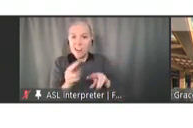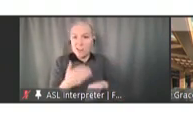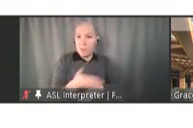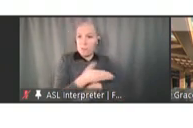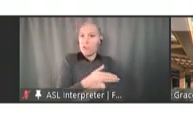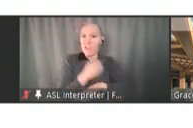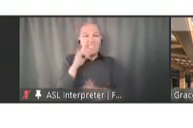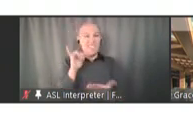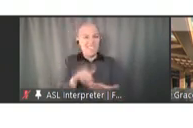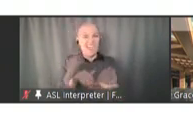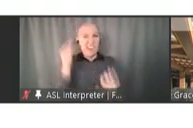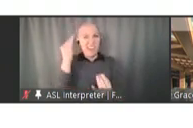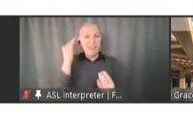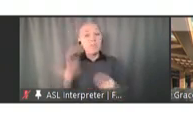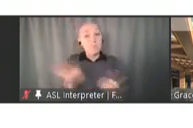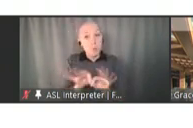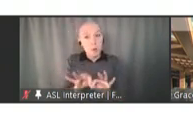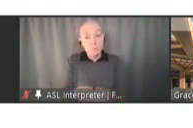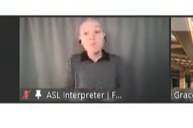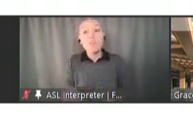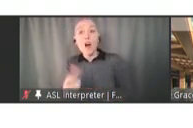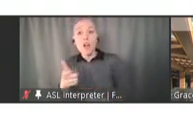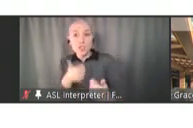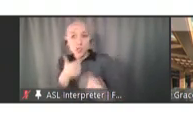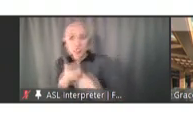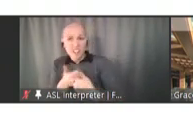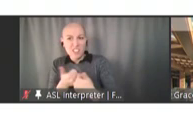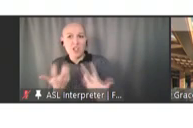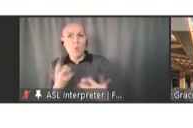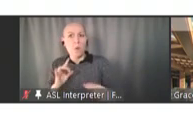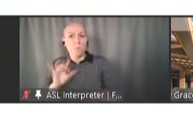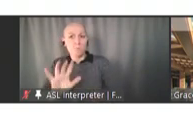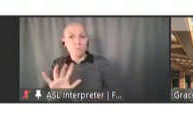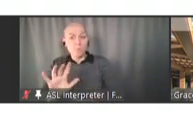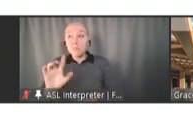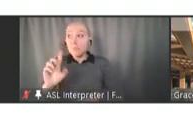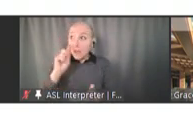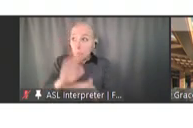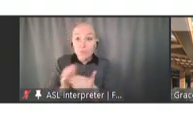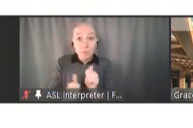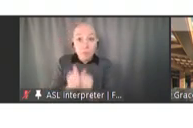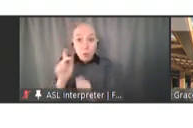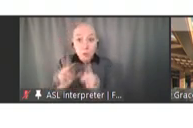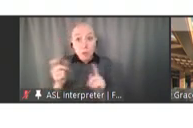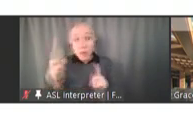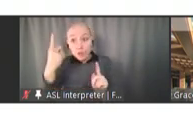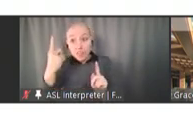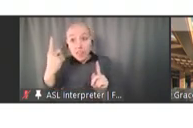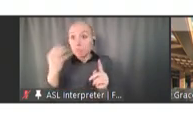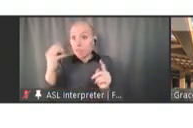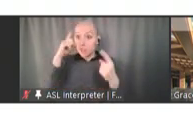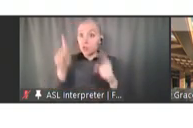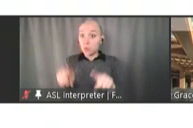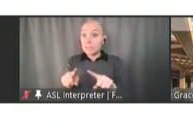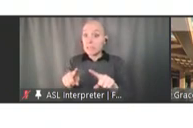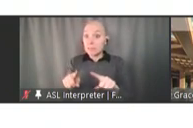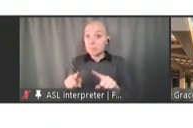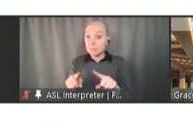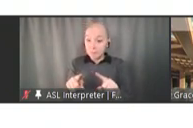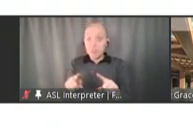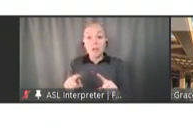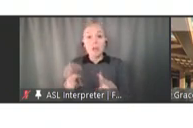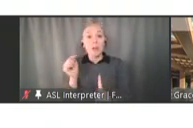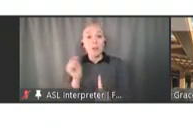I'll you know, state this here, that I think most people understand and agree with, is that, you know, continued